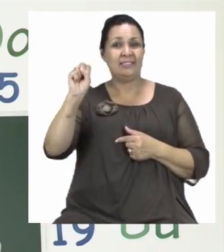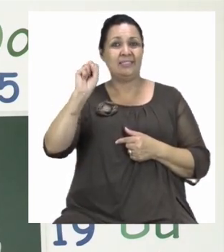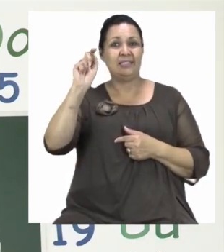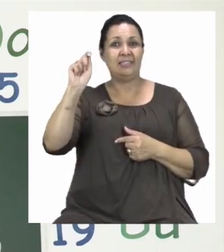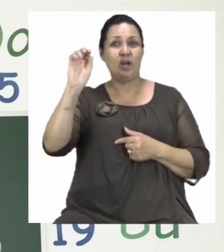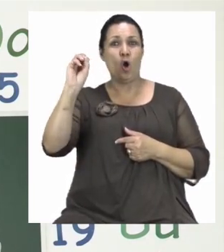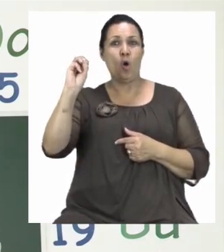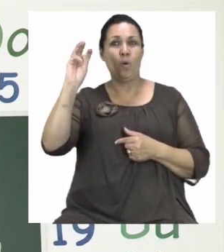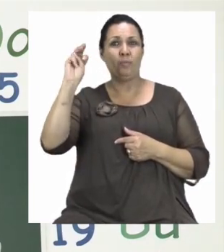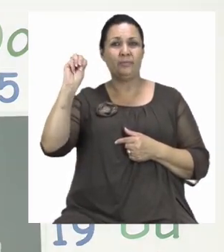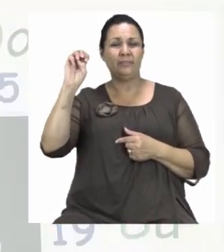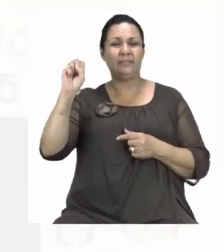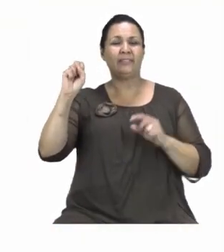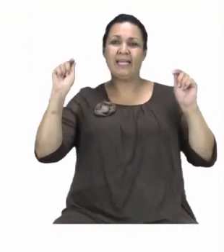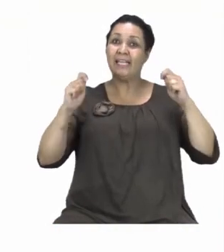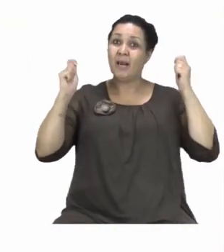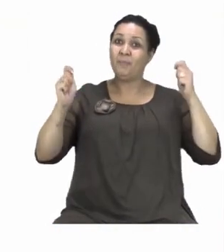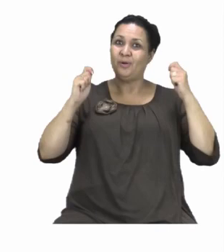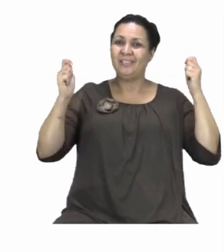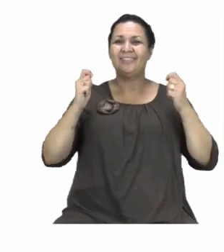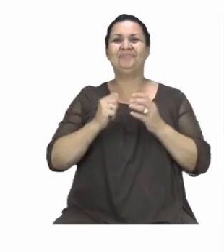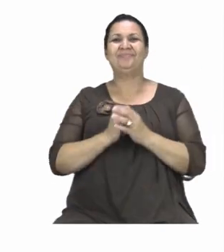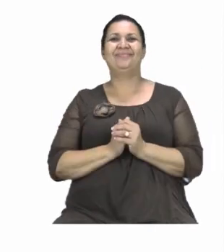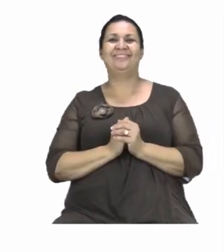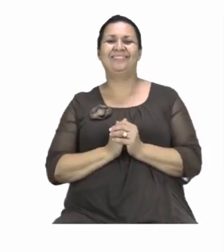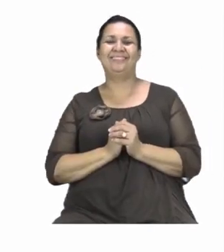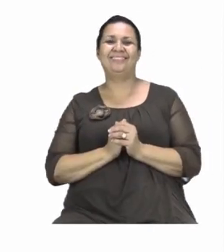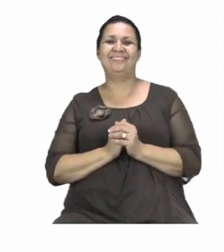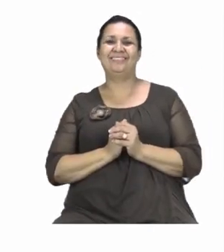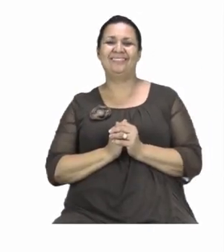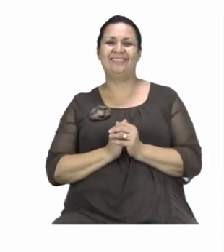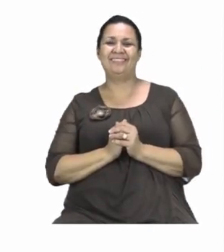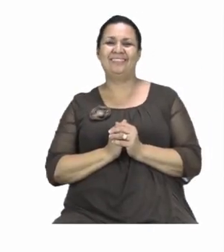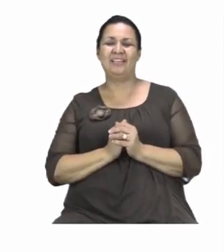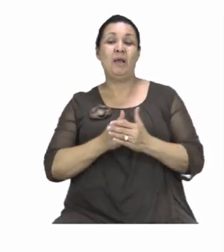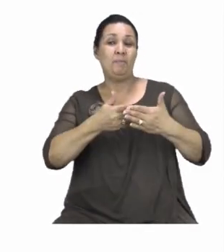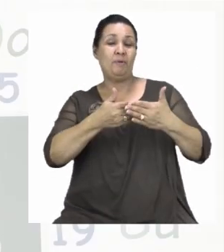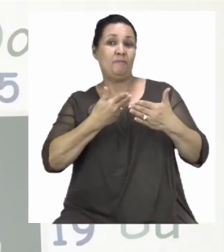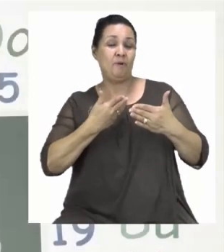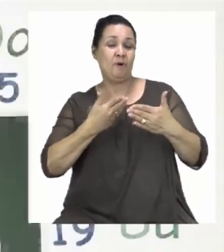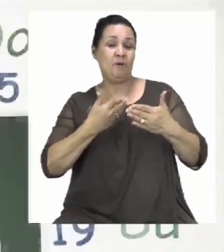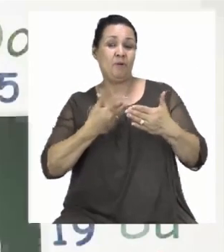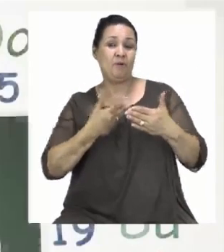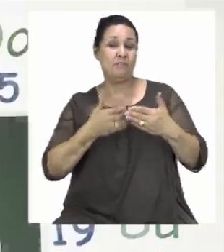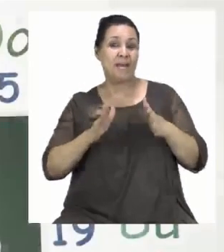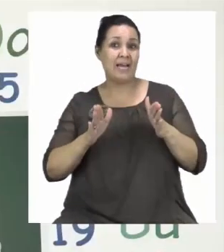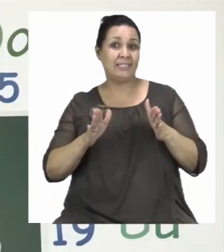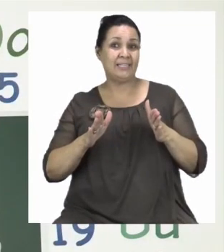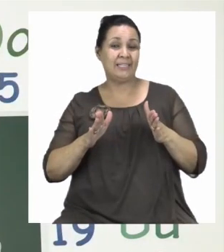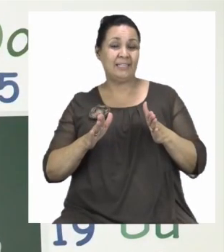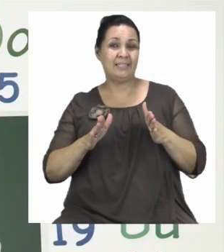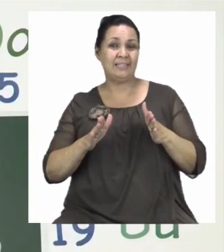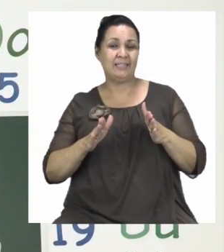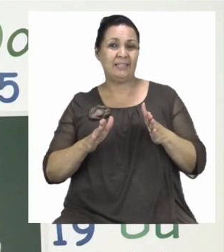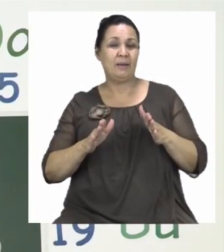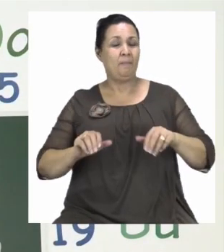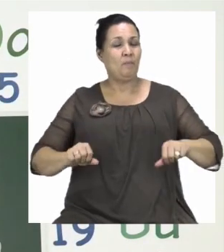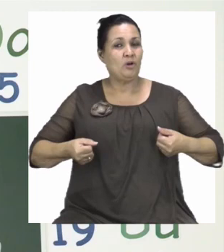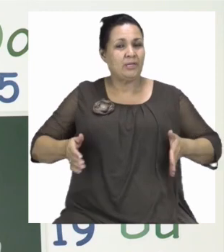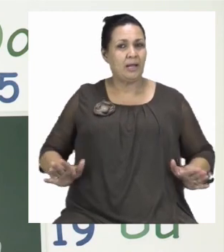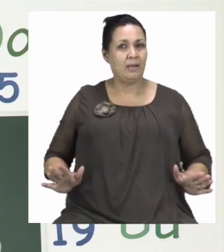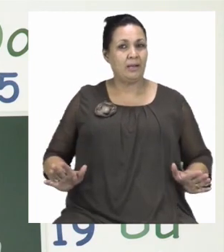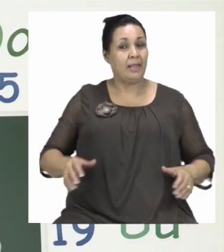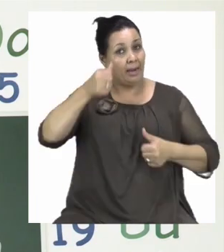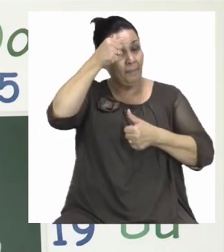and ceremonies. And before we get into any lesson, boys and girls, it's always